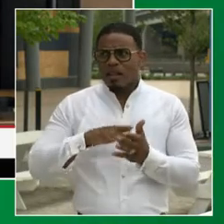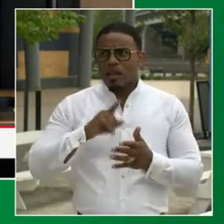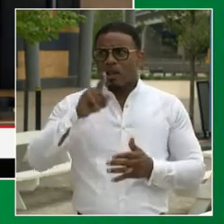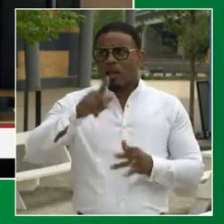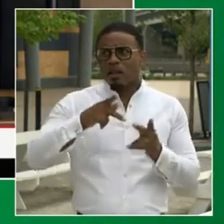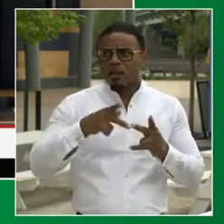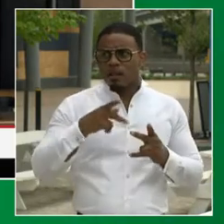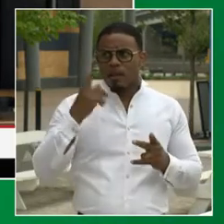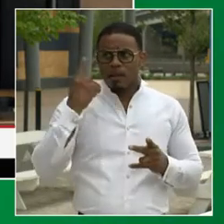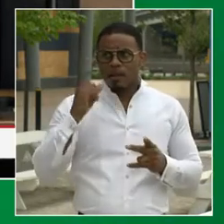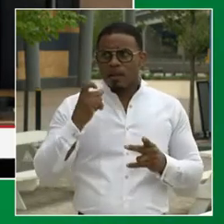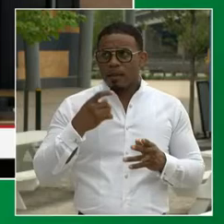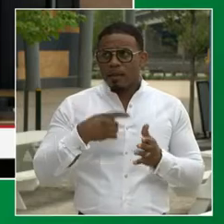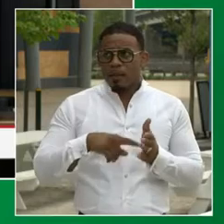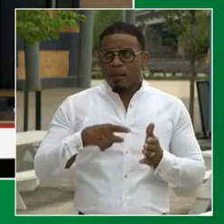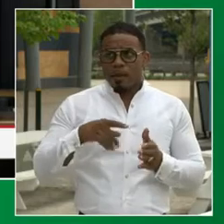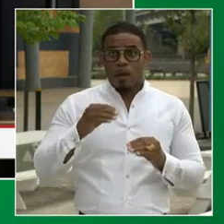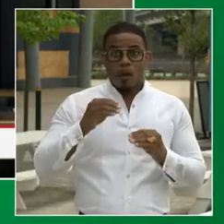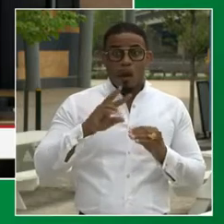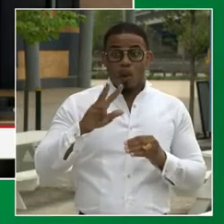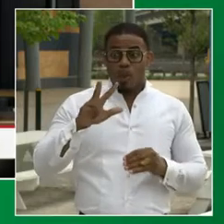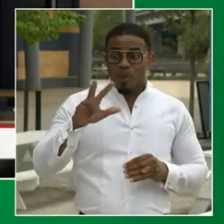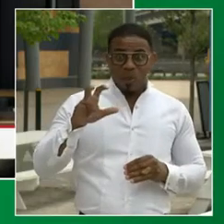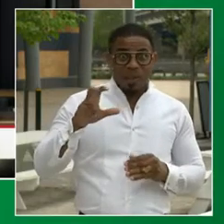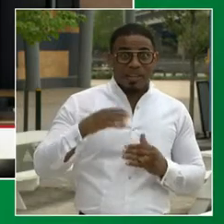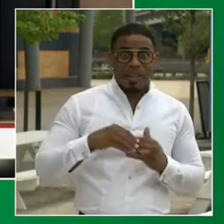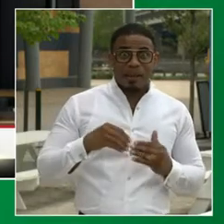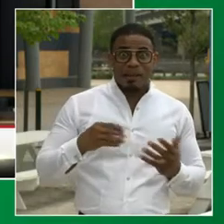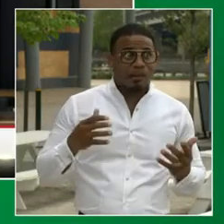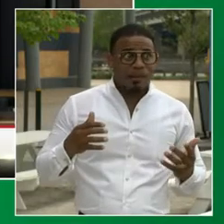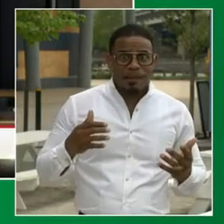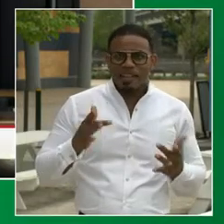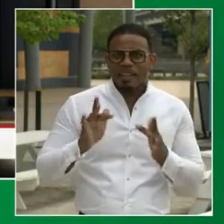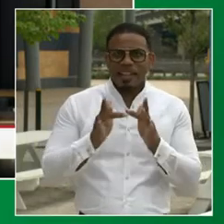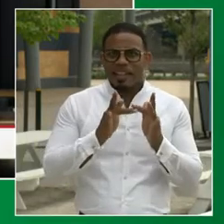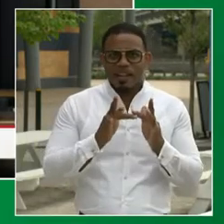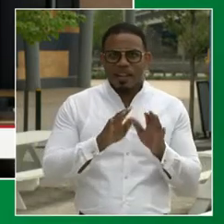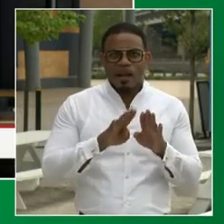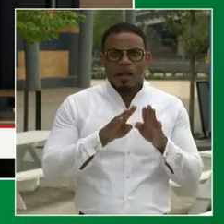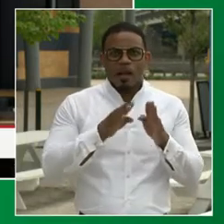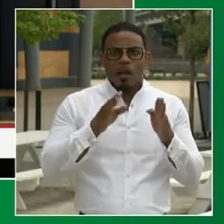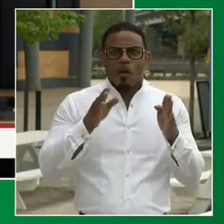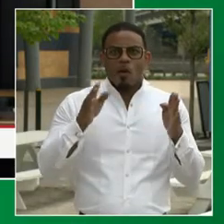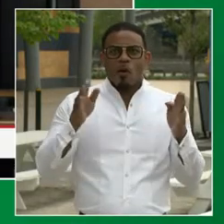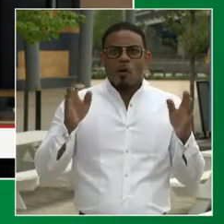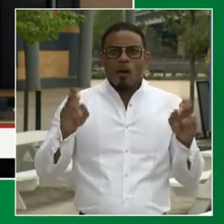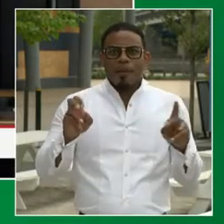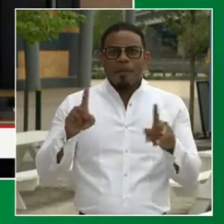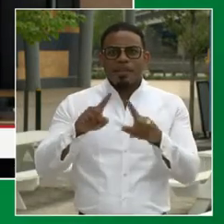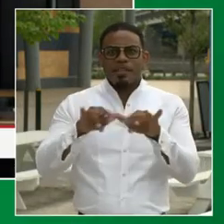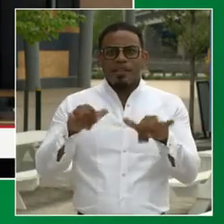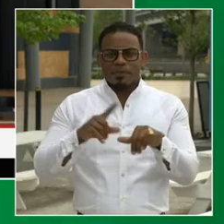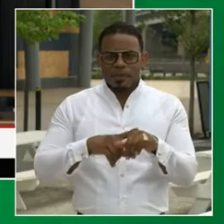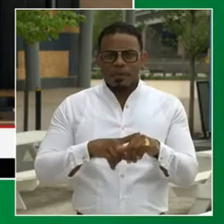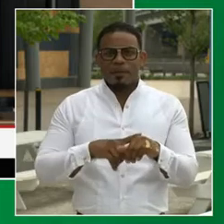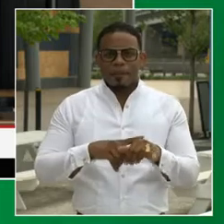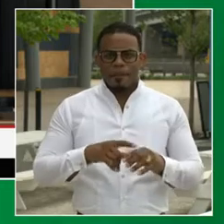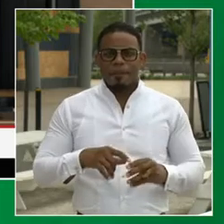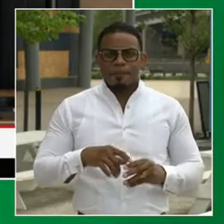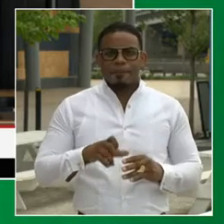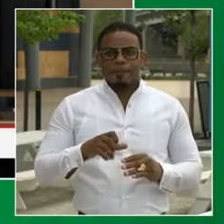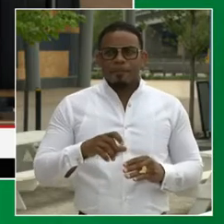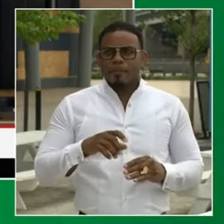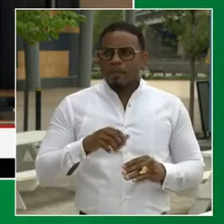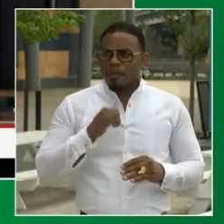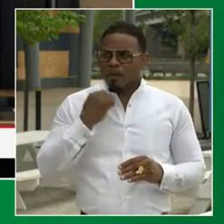another place, ended up paying only $300. So the internet is opening doors. At the same time, the